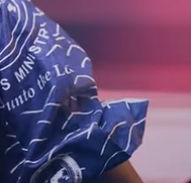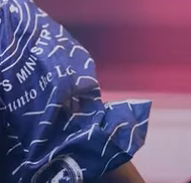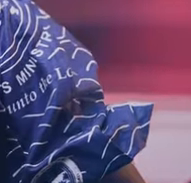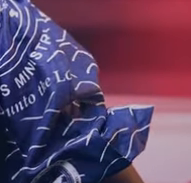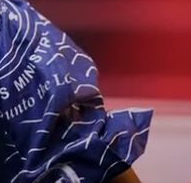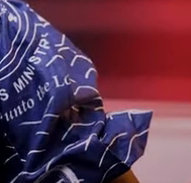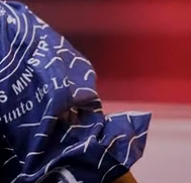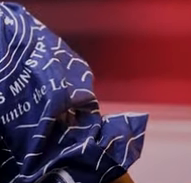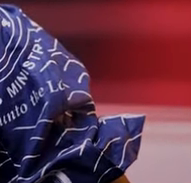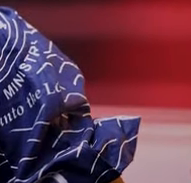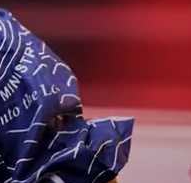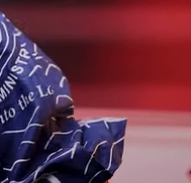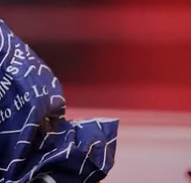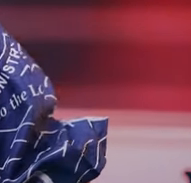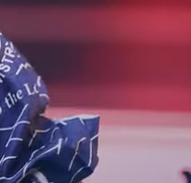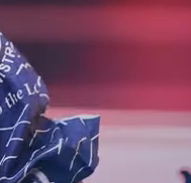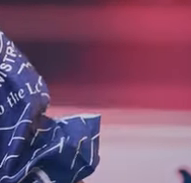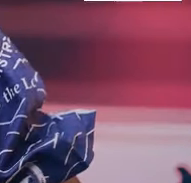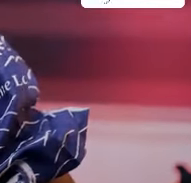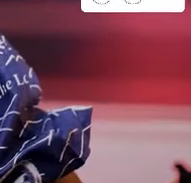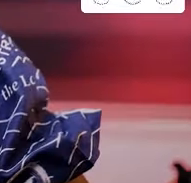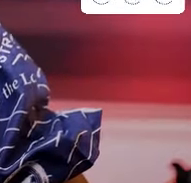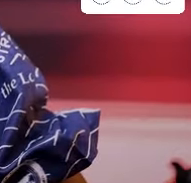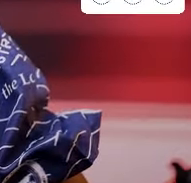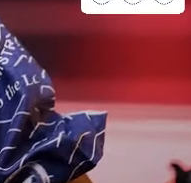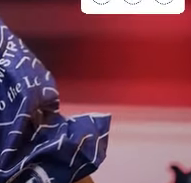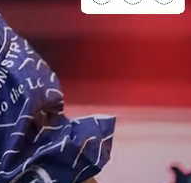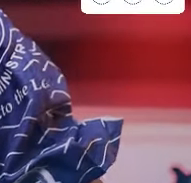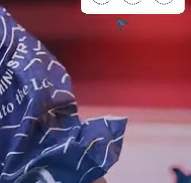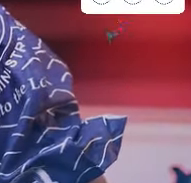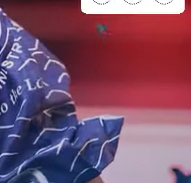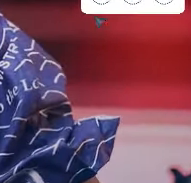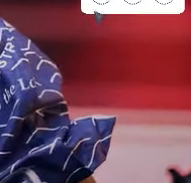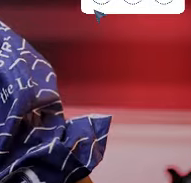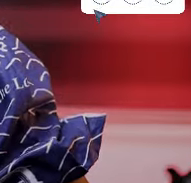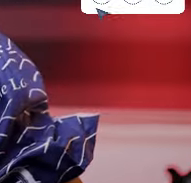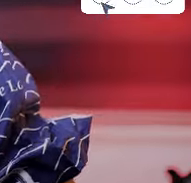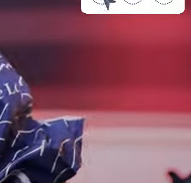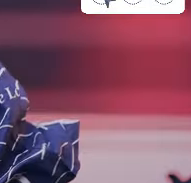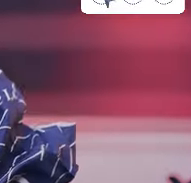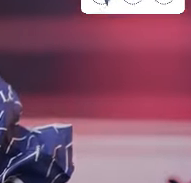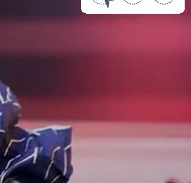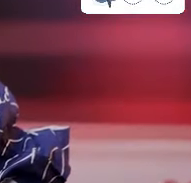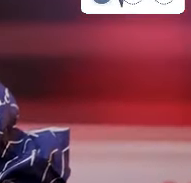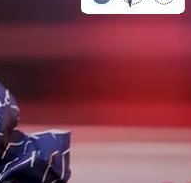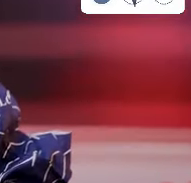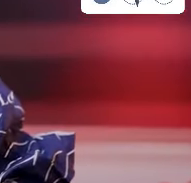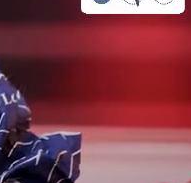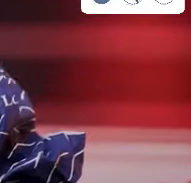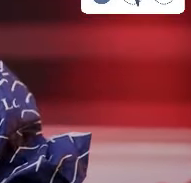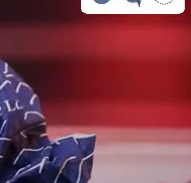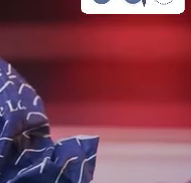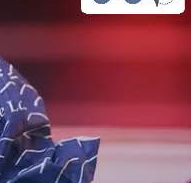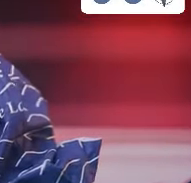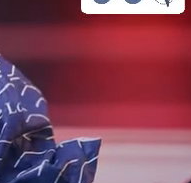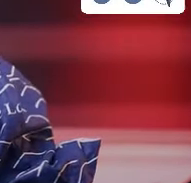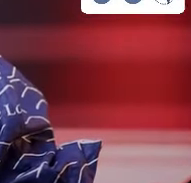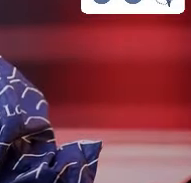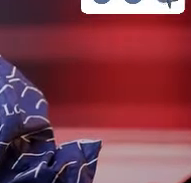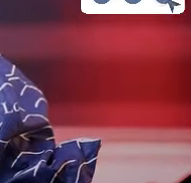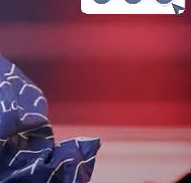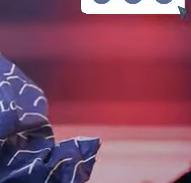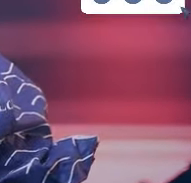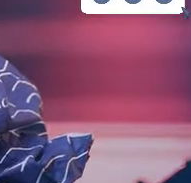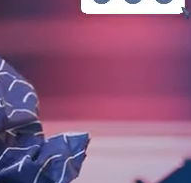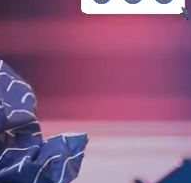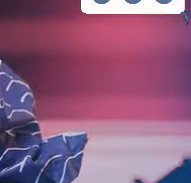We believe that this message will be a blessing to you. So we want you to stay glued and watch to the end and share to bless